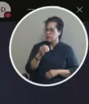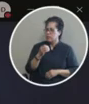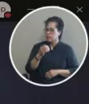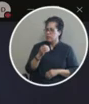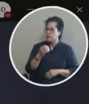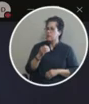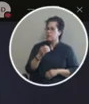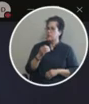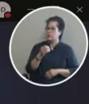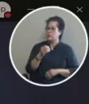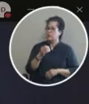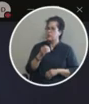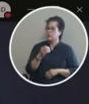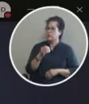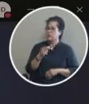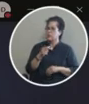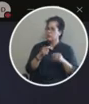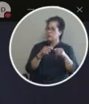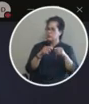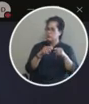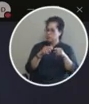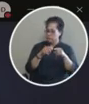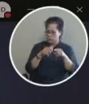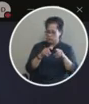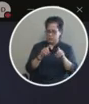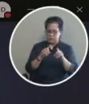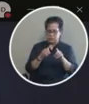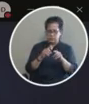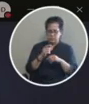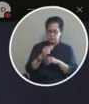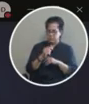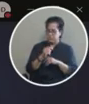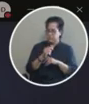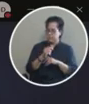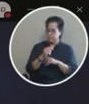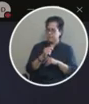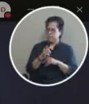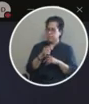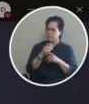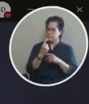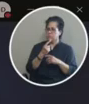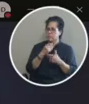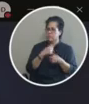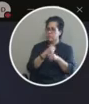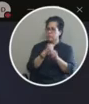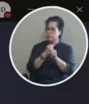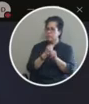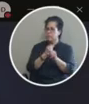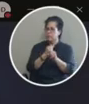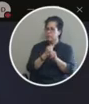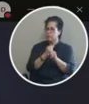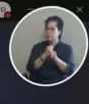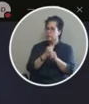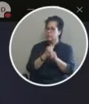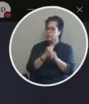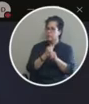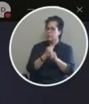If anybody can be later after this, something of the sort, that'll be great. I would